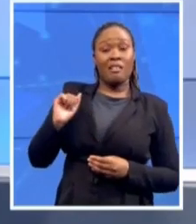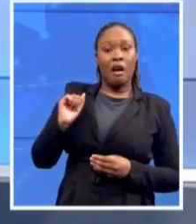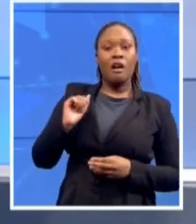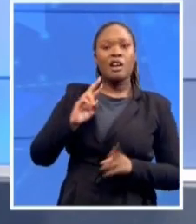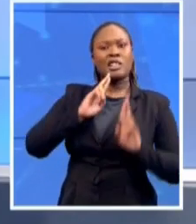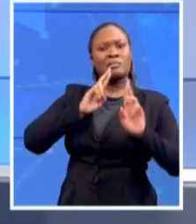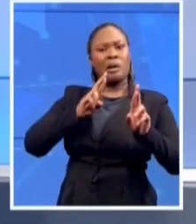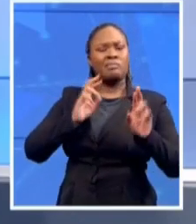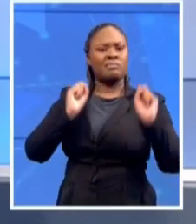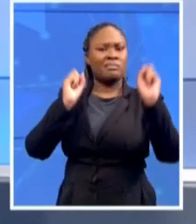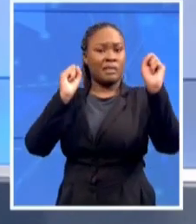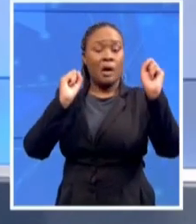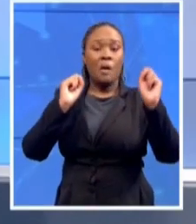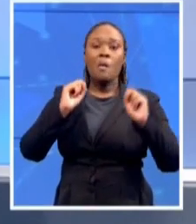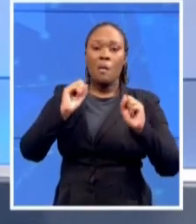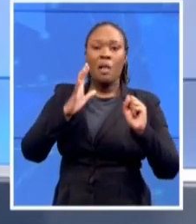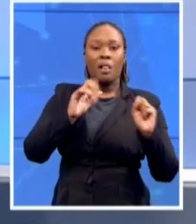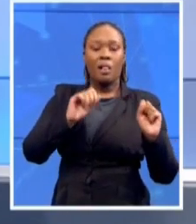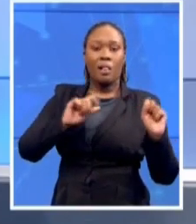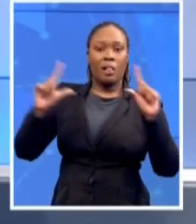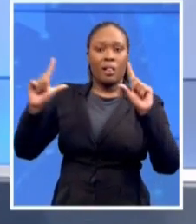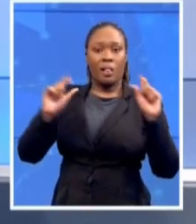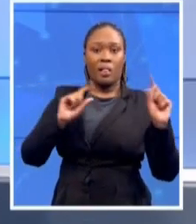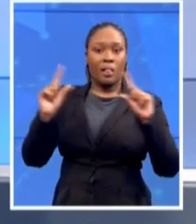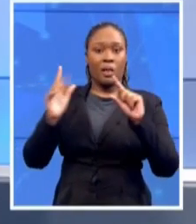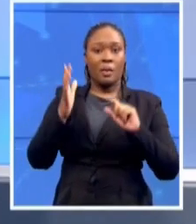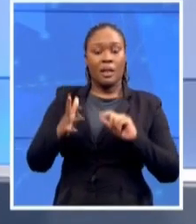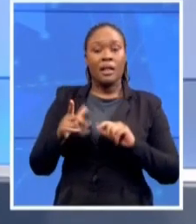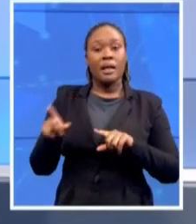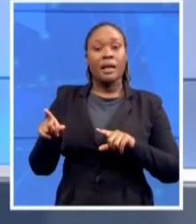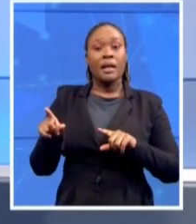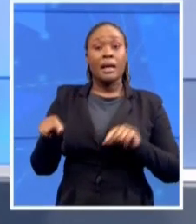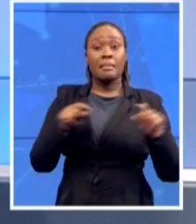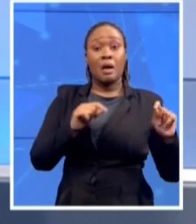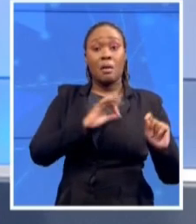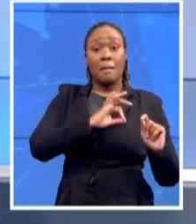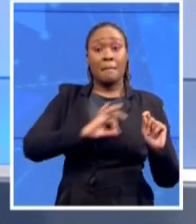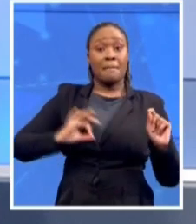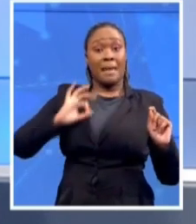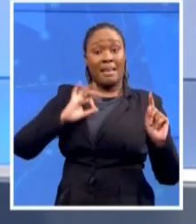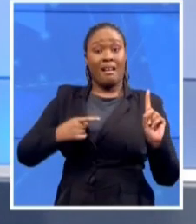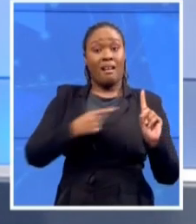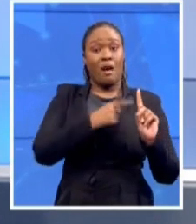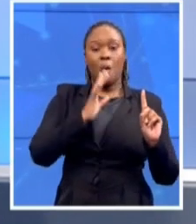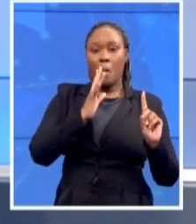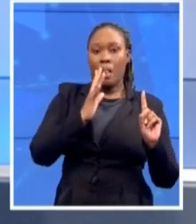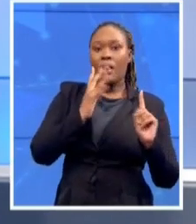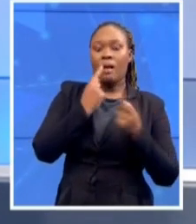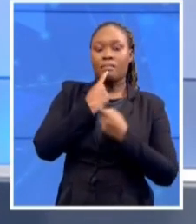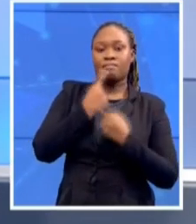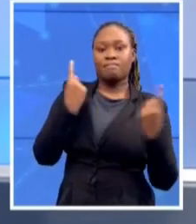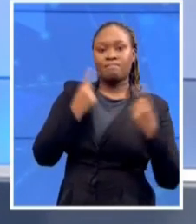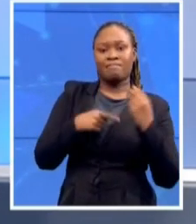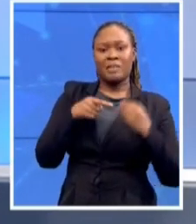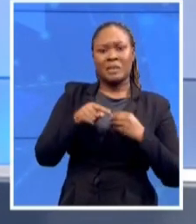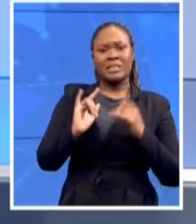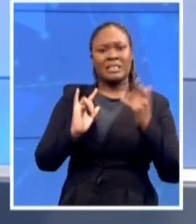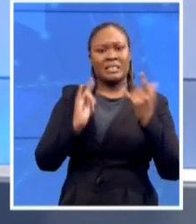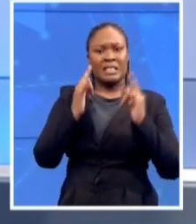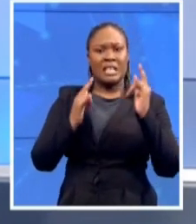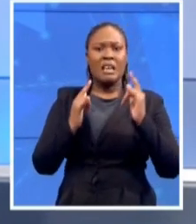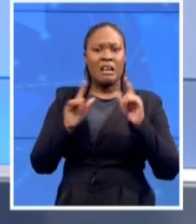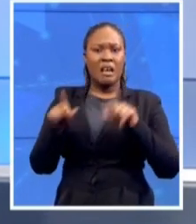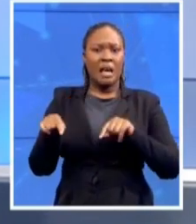Cape Town Mayor Geordin Hill-Lewis is expected to make a major announcement about the city's energy future during the Solar Power Africa conference. This will be the